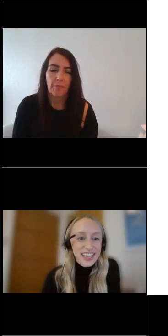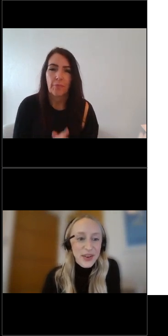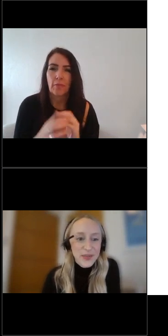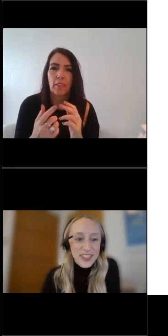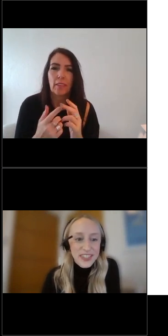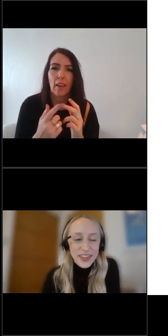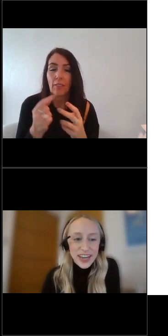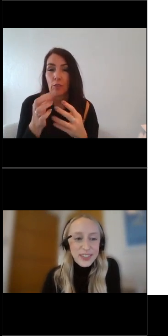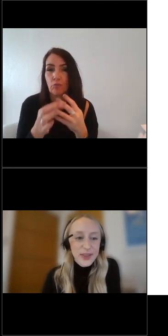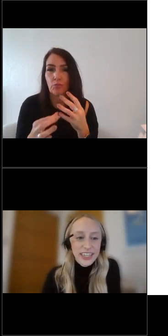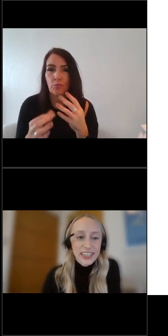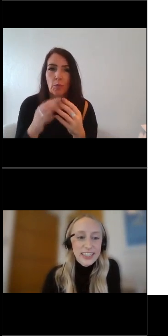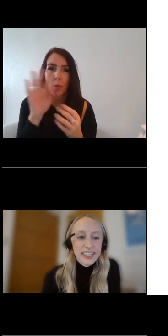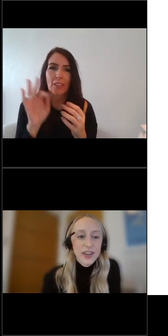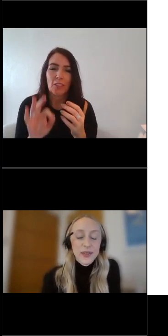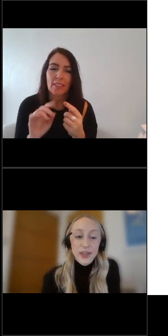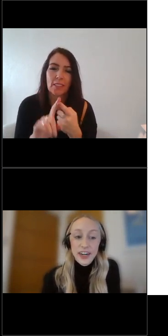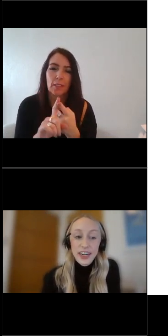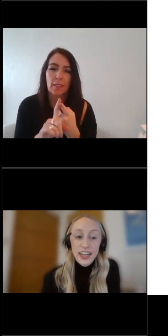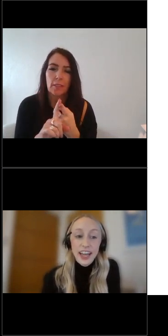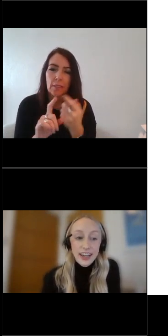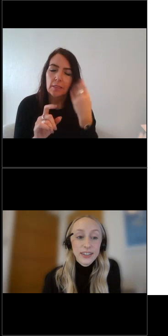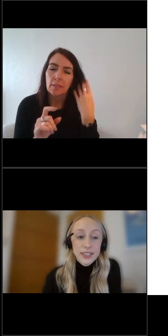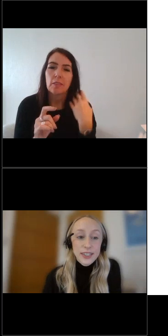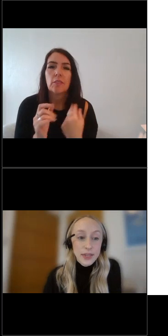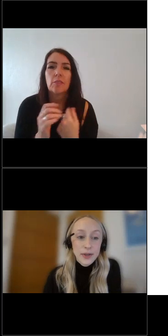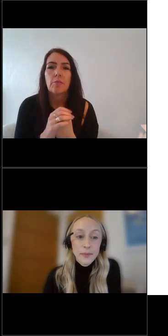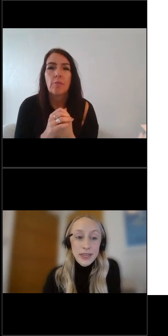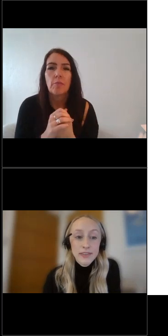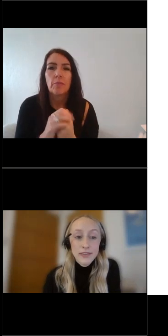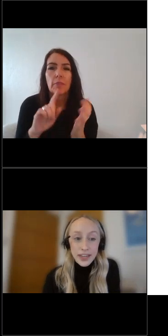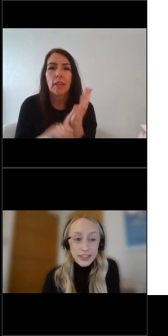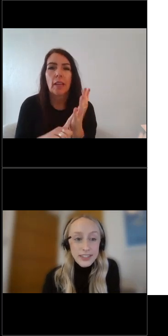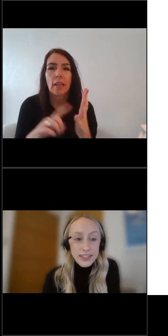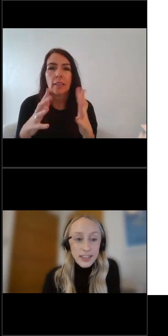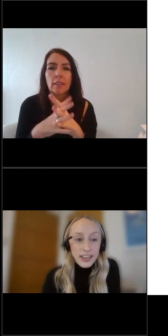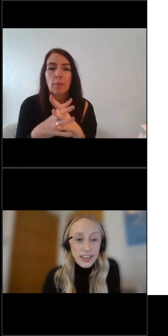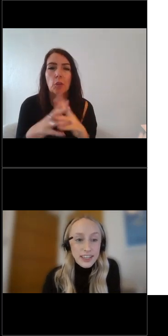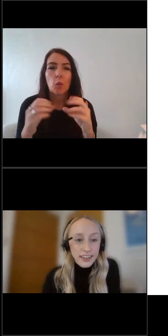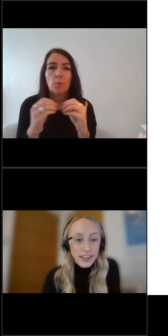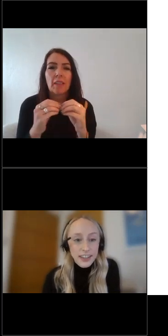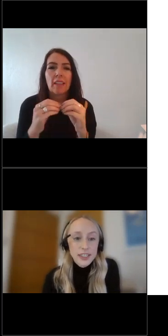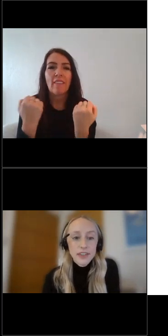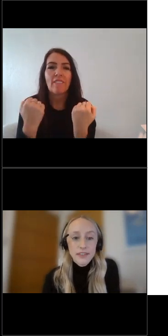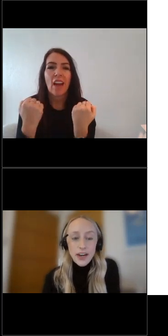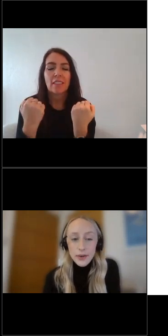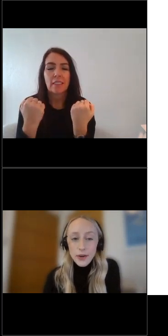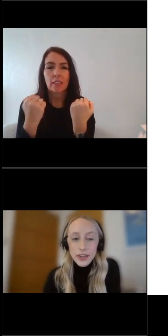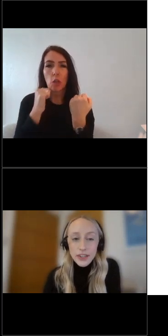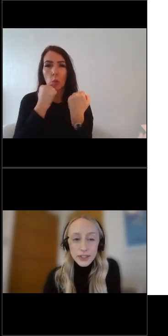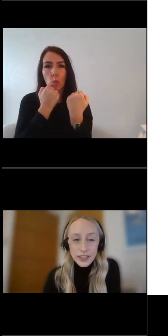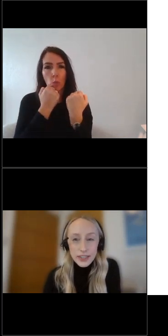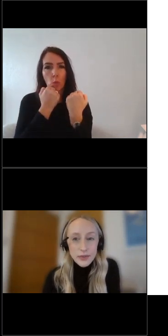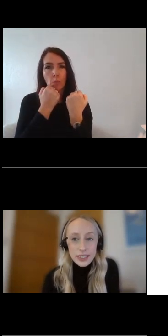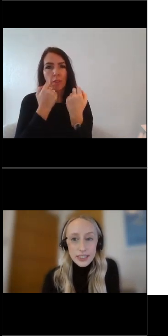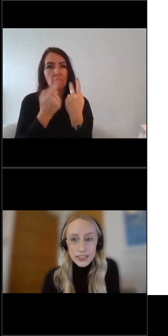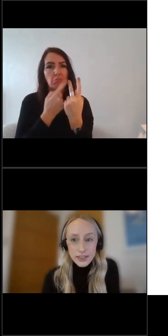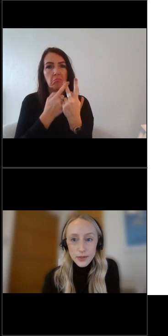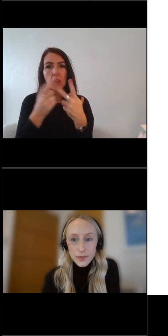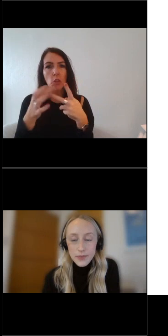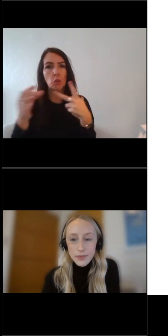questions. So the next one is regarding LWB vans. Is there likely to be a viable alternative